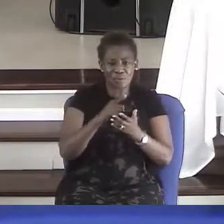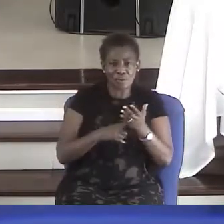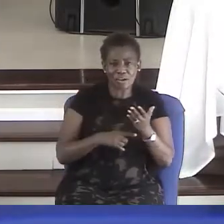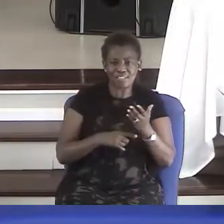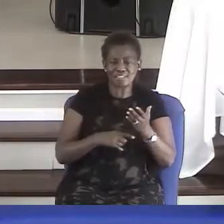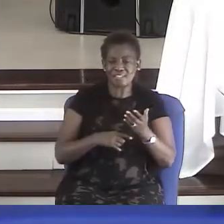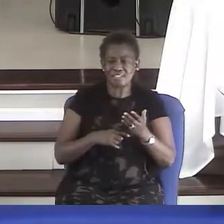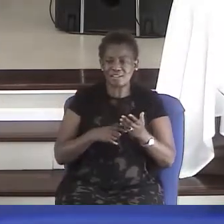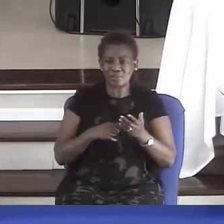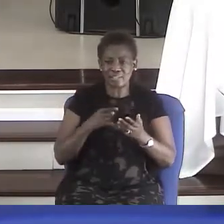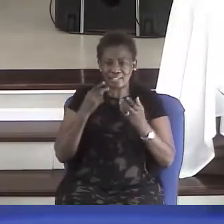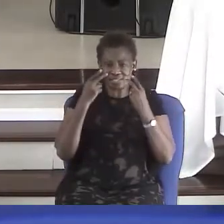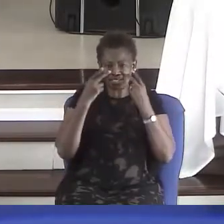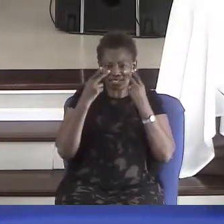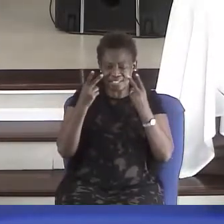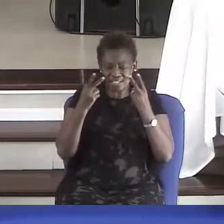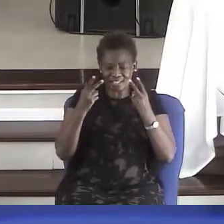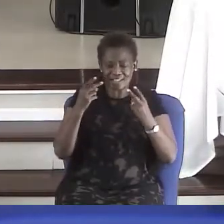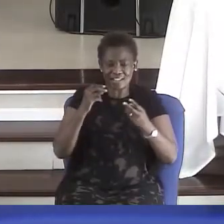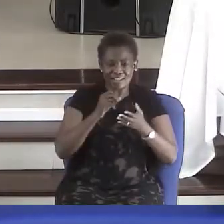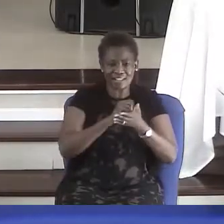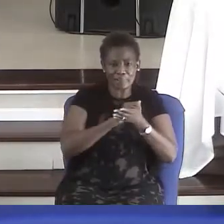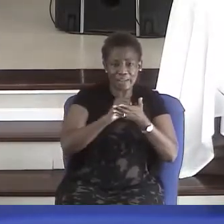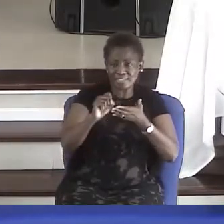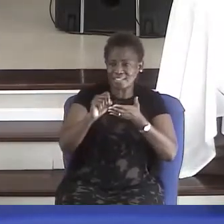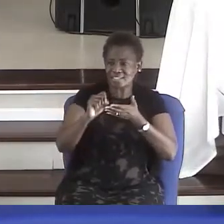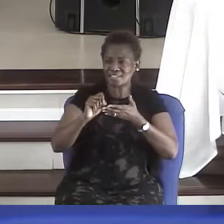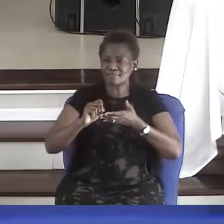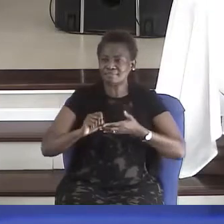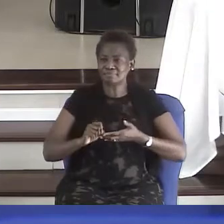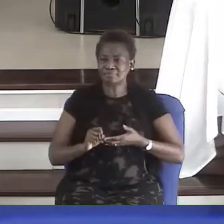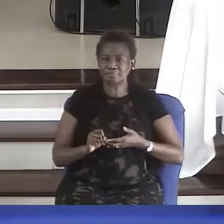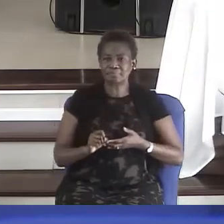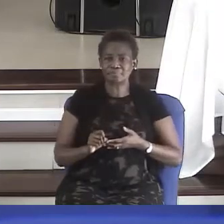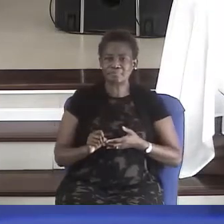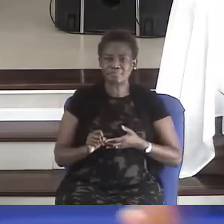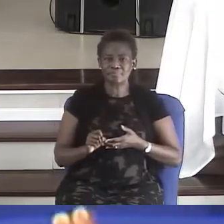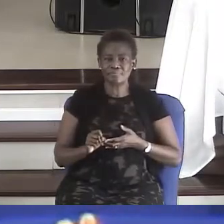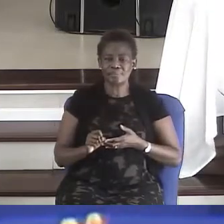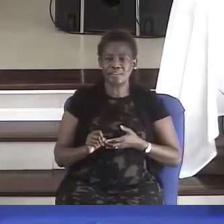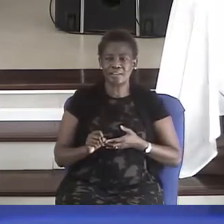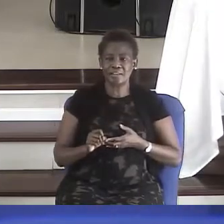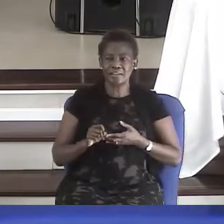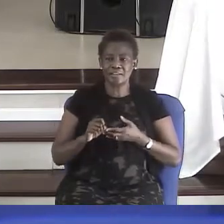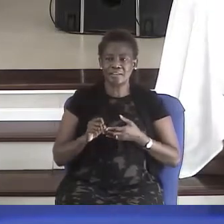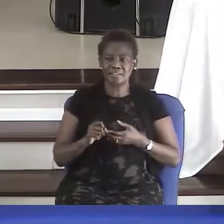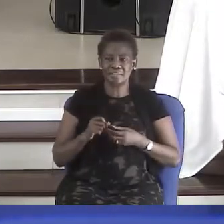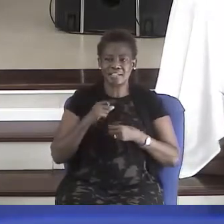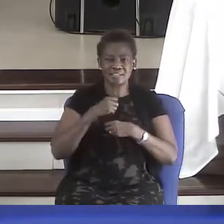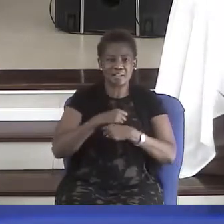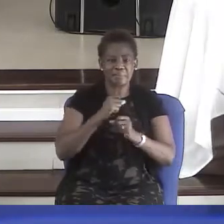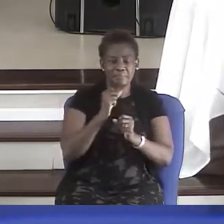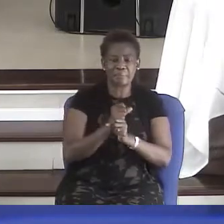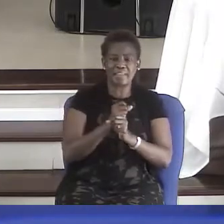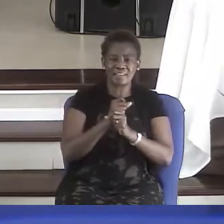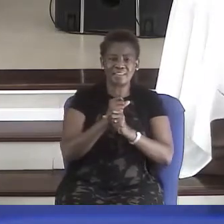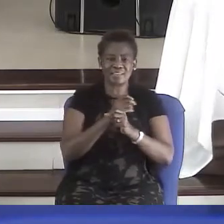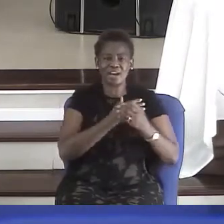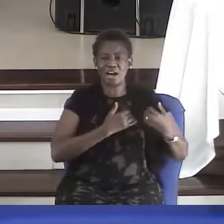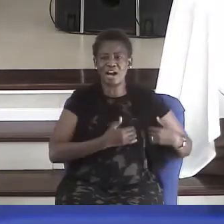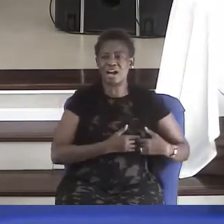and verse 10, which is a passage you could put on the screen now. Make the heart of this people